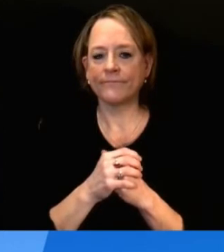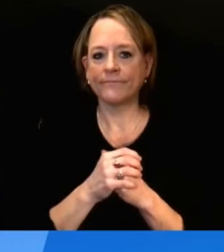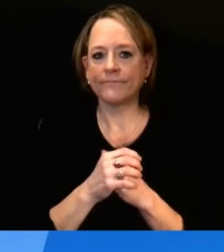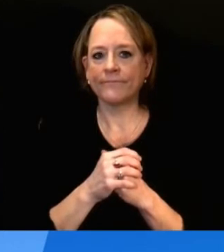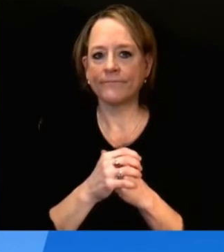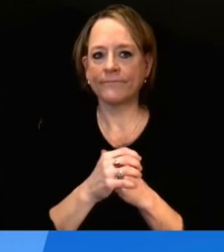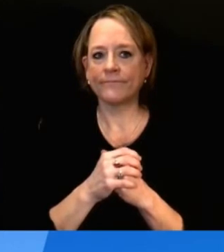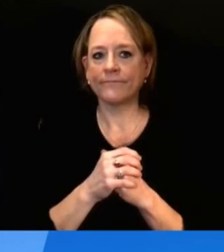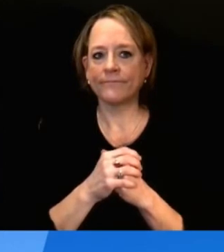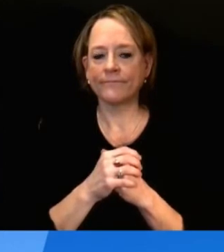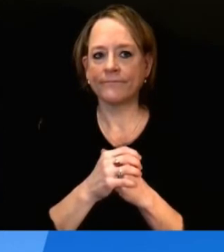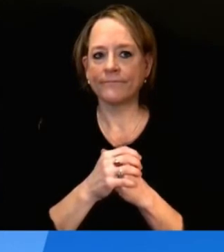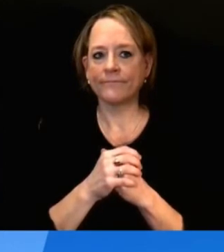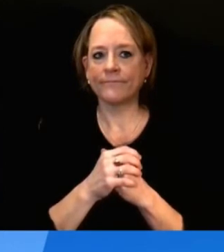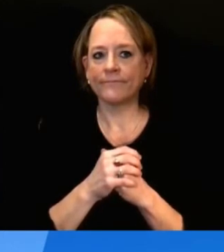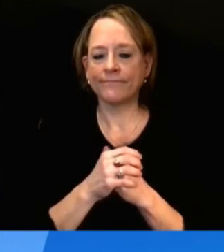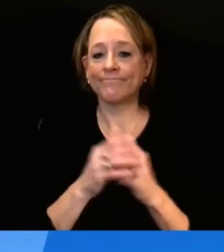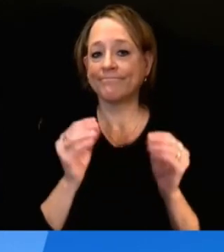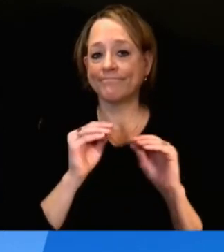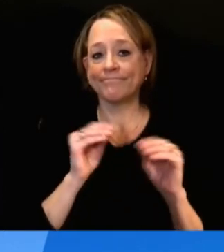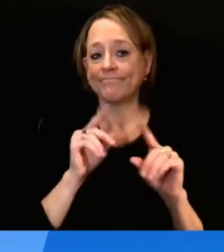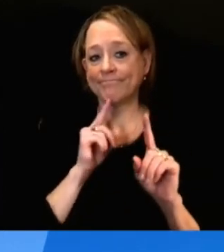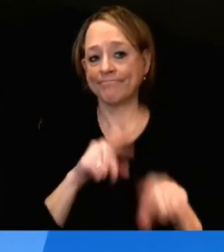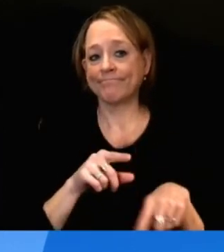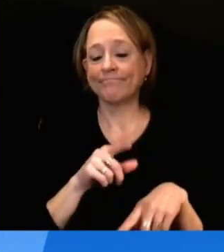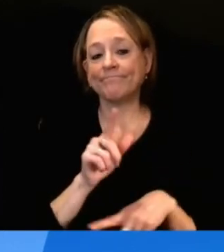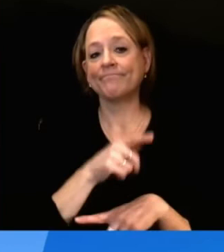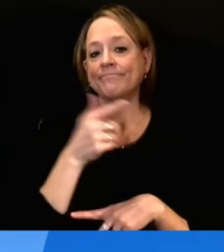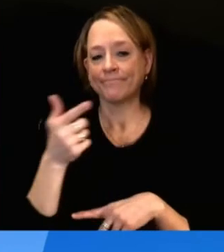We have to move on then to,